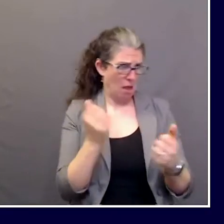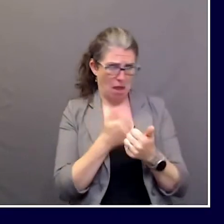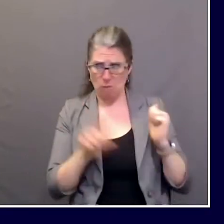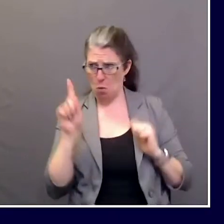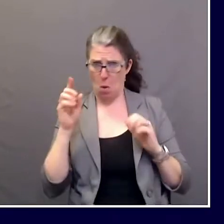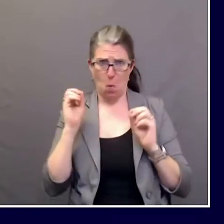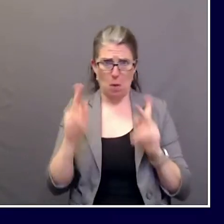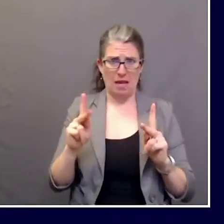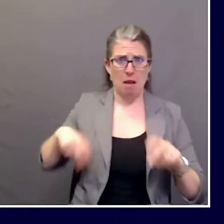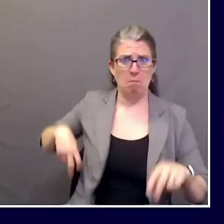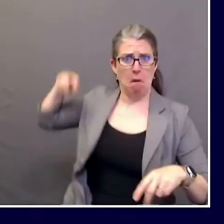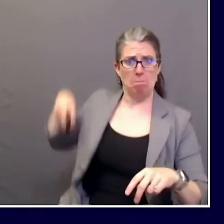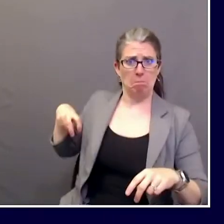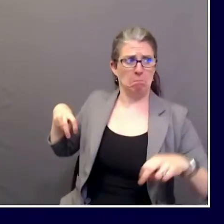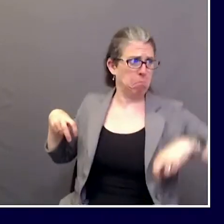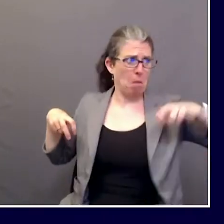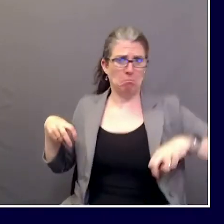Out of the